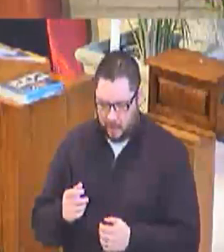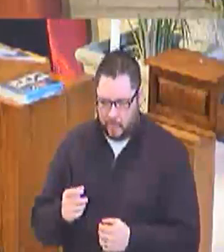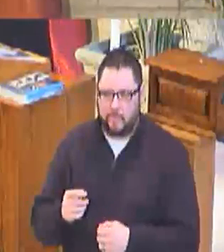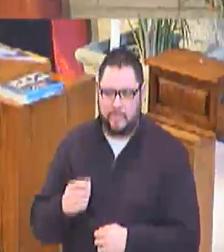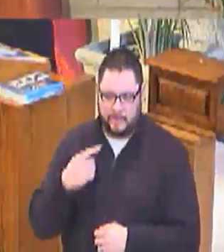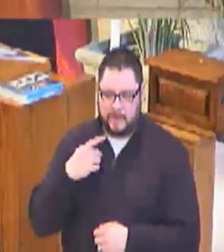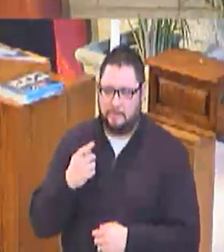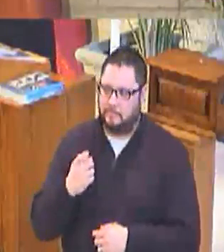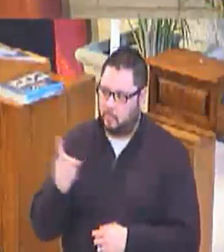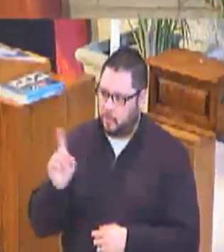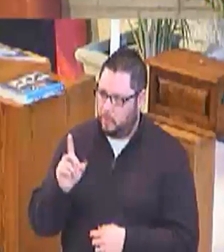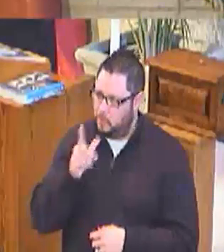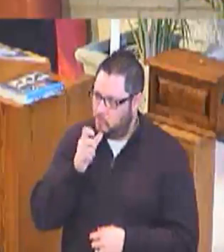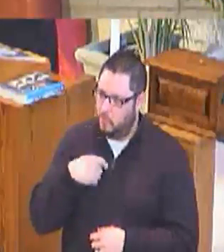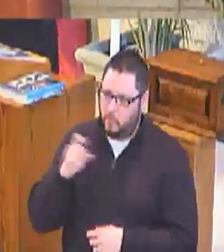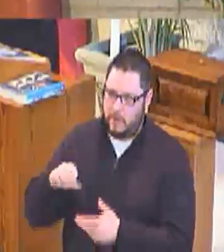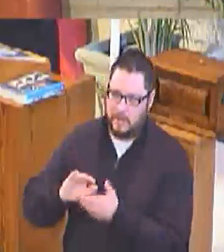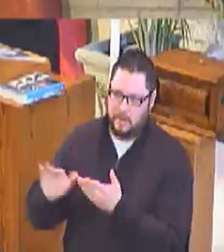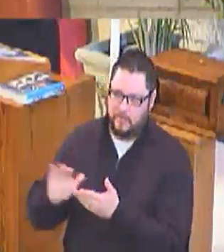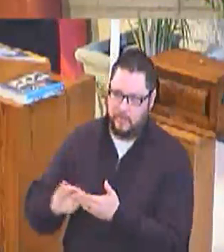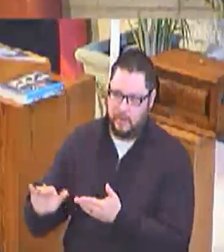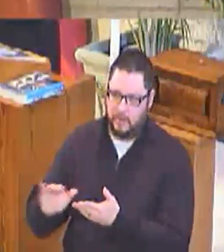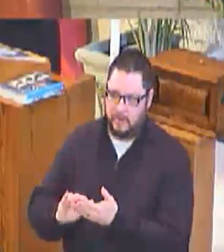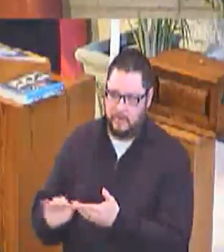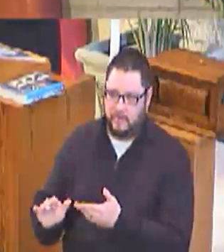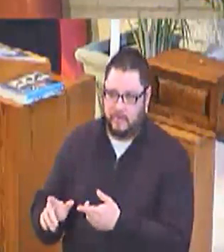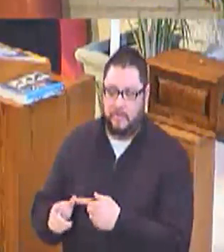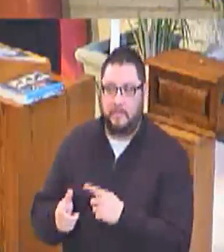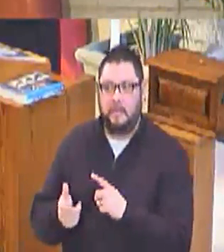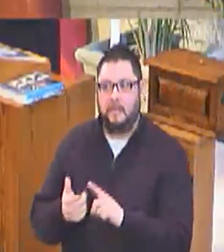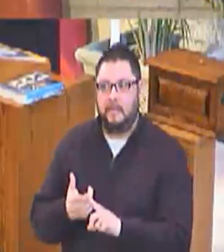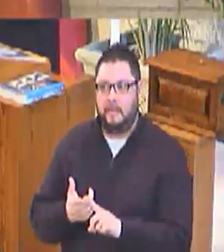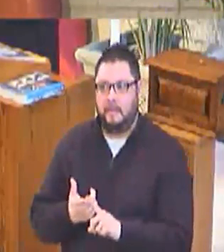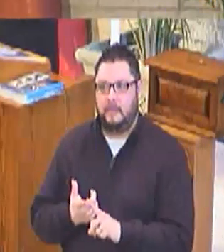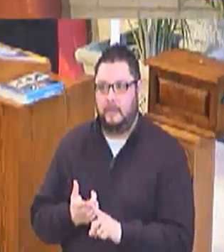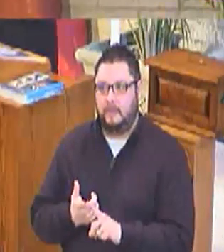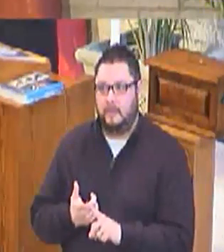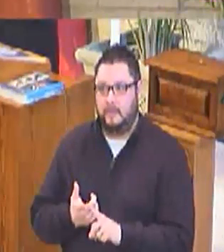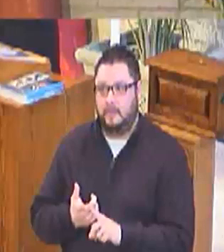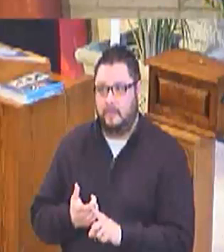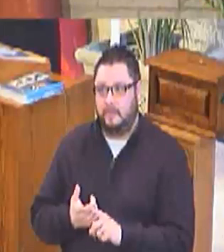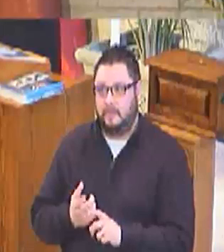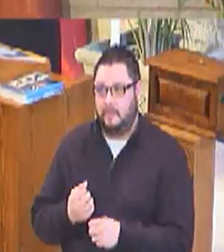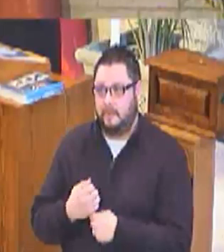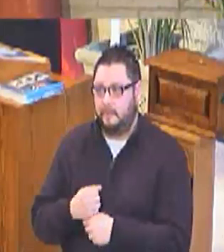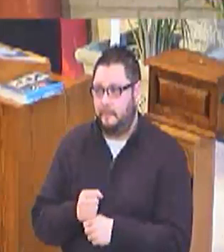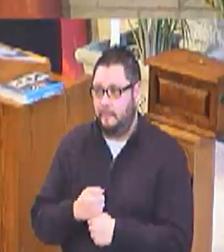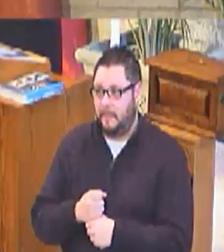forgiveness work? And then I want you to make a God box.